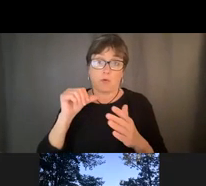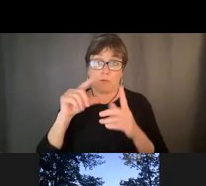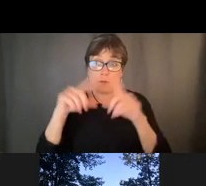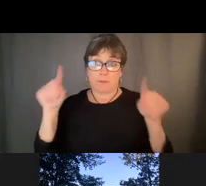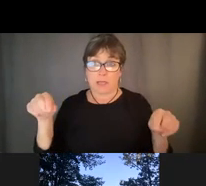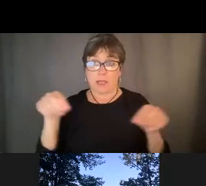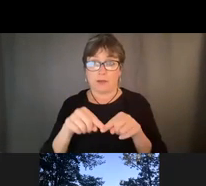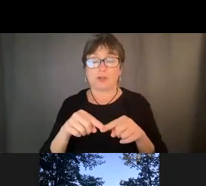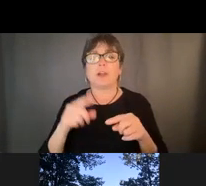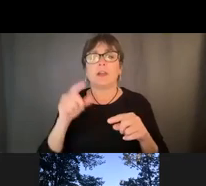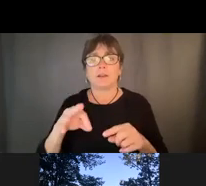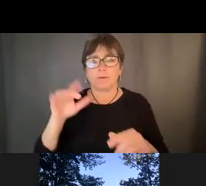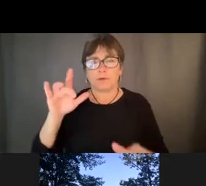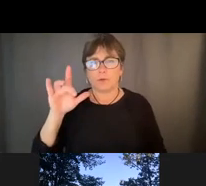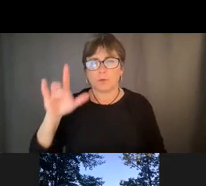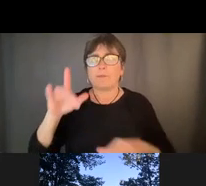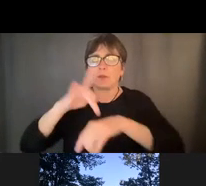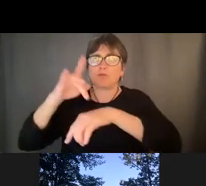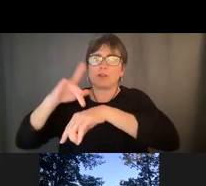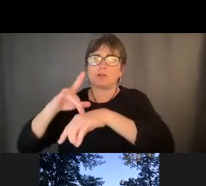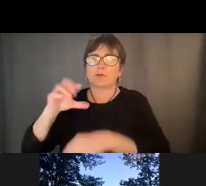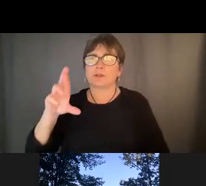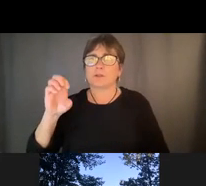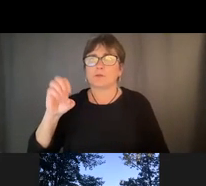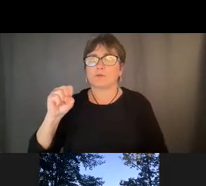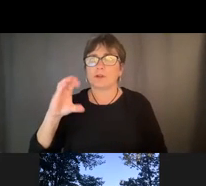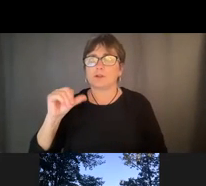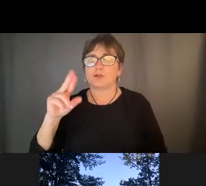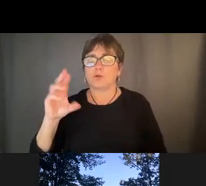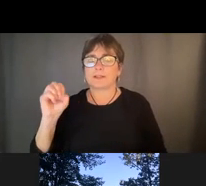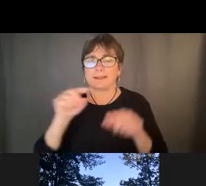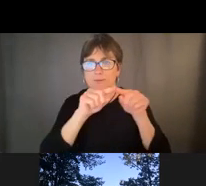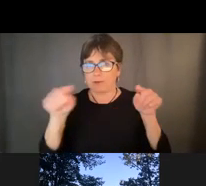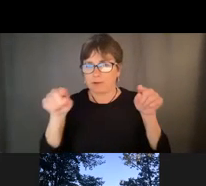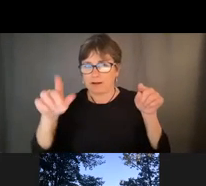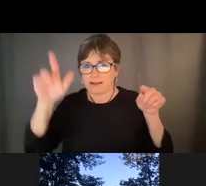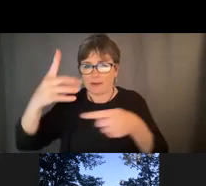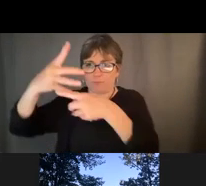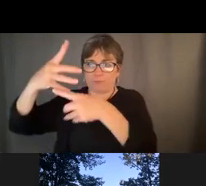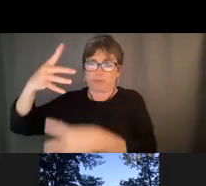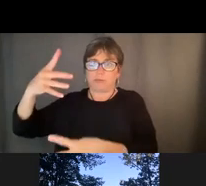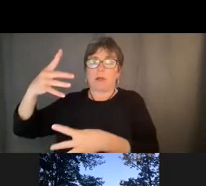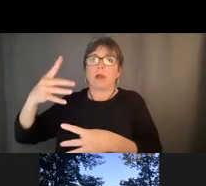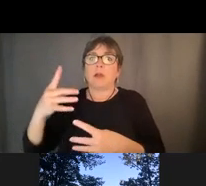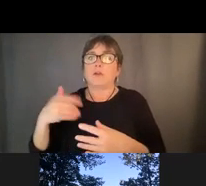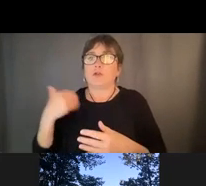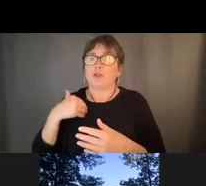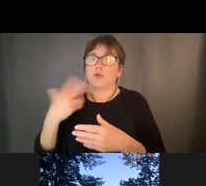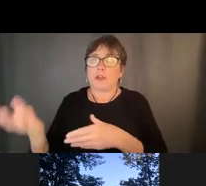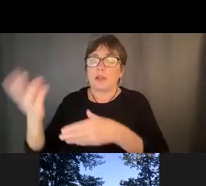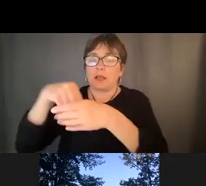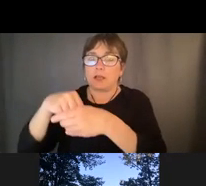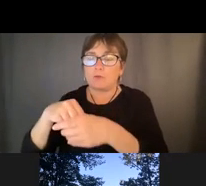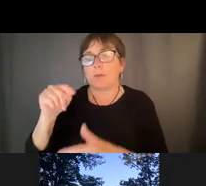and you go down in the resources tab over here, the Youth Engagement Toolkit series is posted here